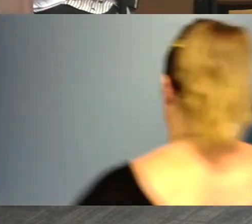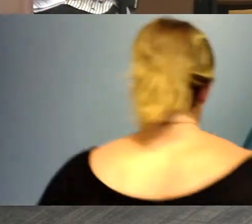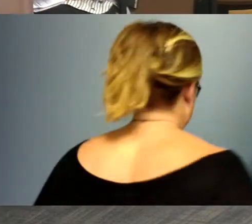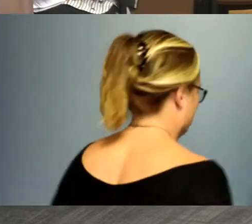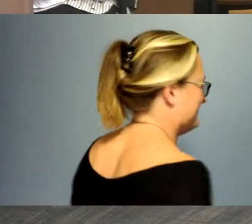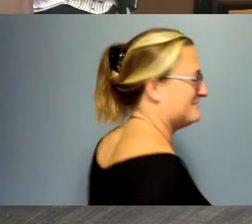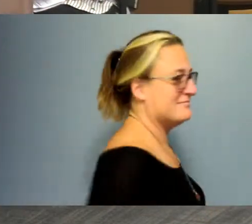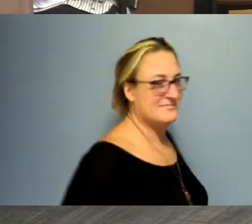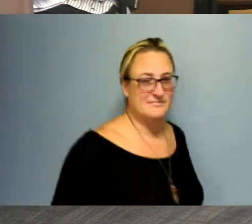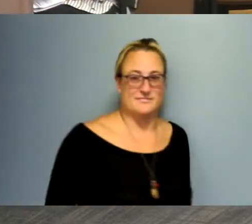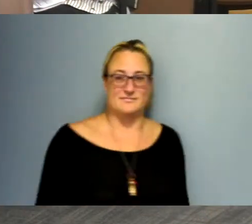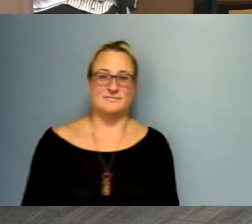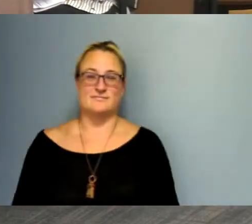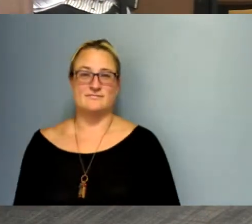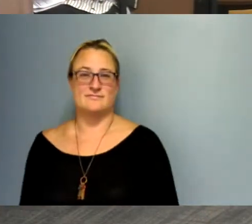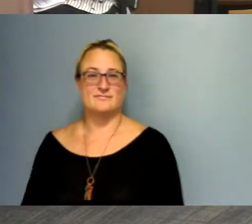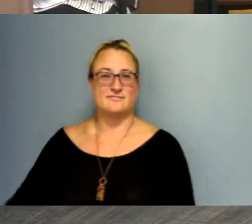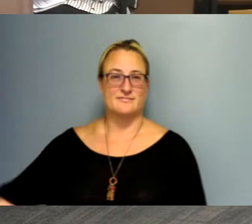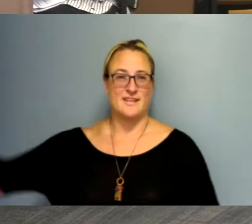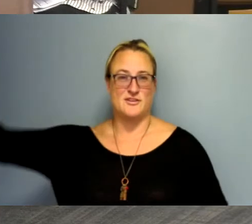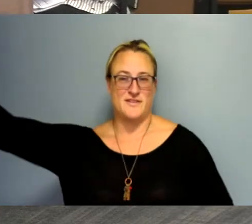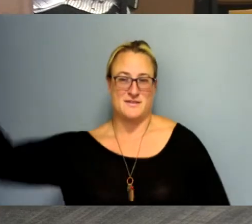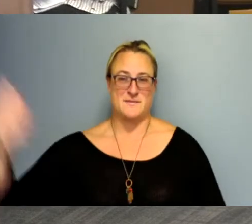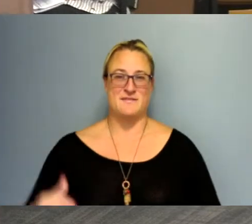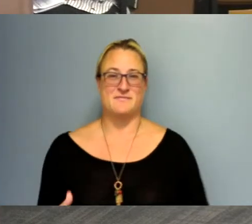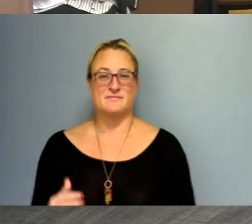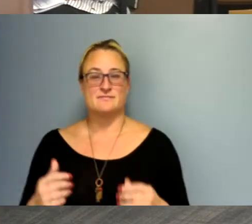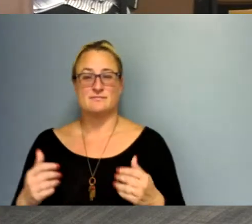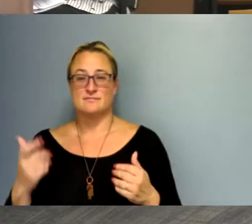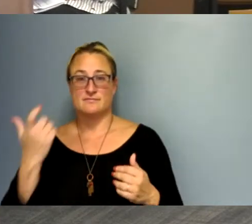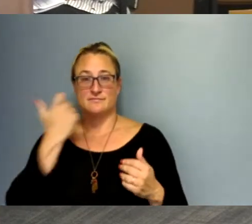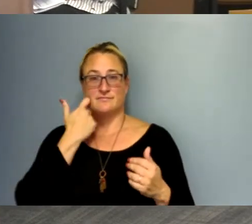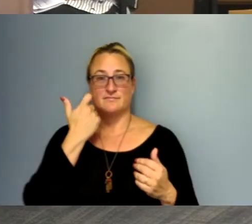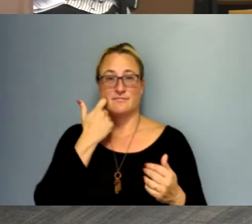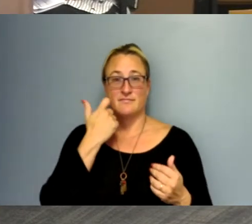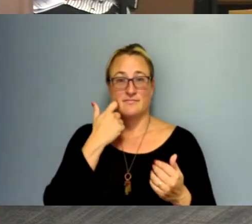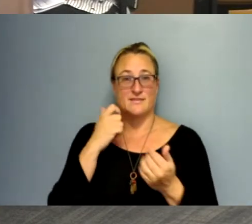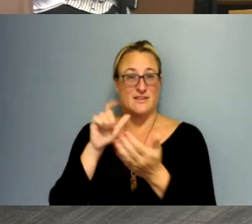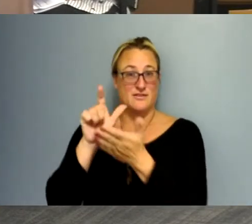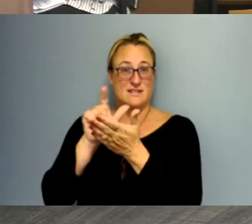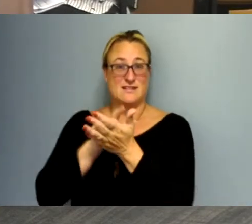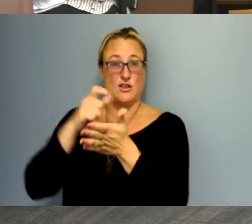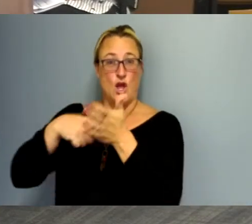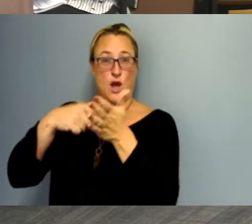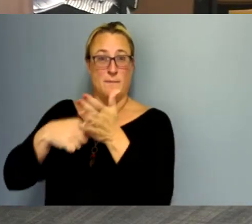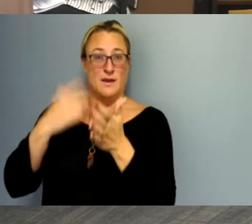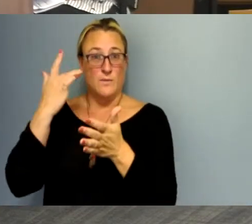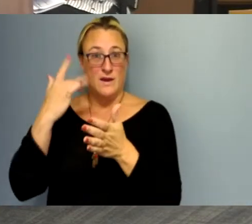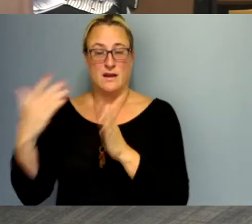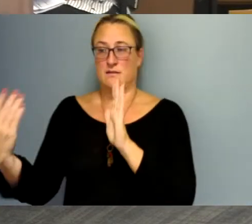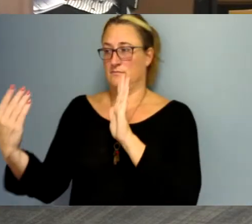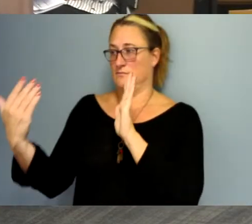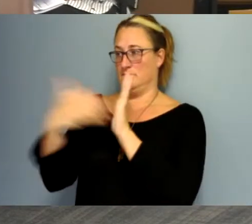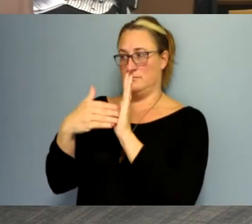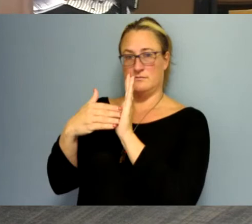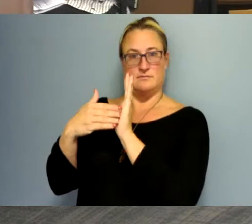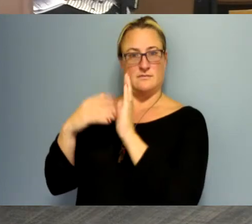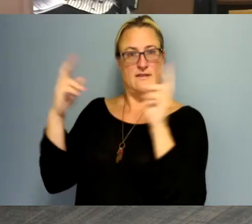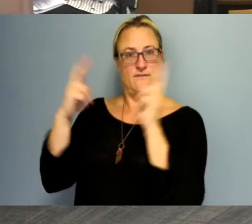My latest legal bill incurred because Bucks County Commissioners filed a frivolous lawsuit against me was